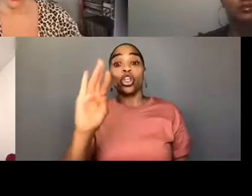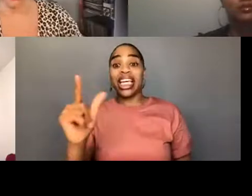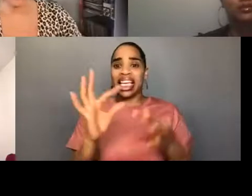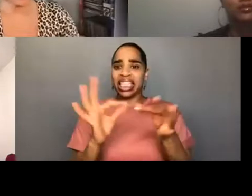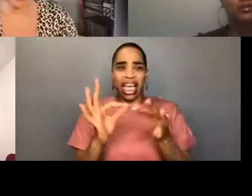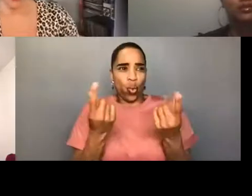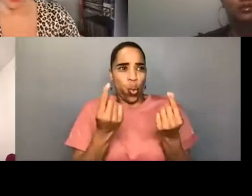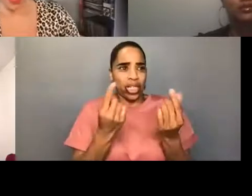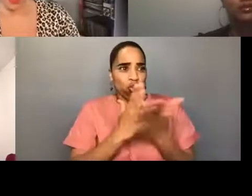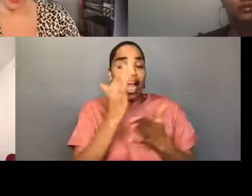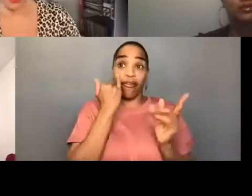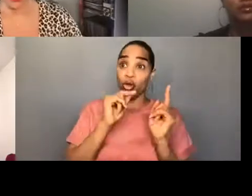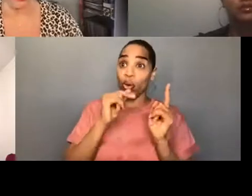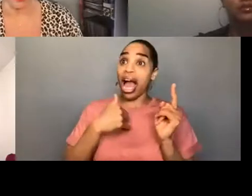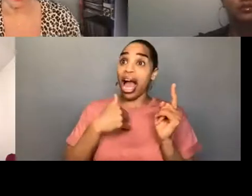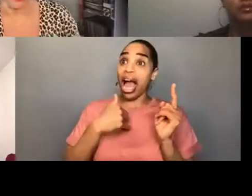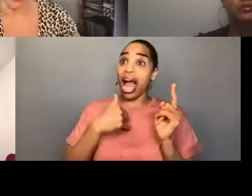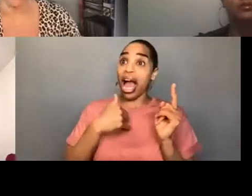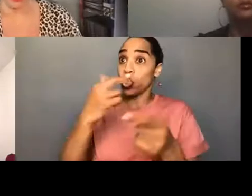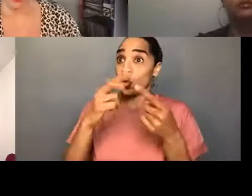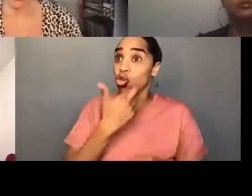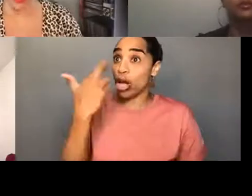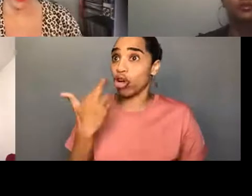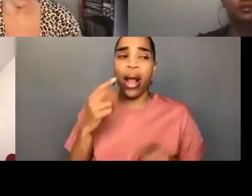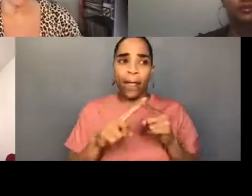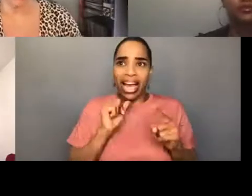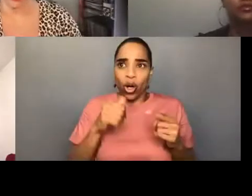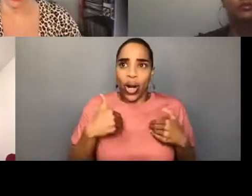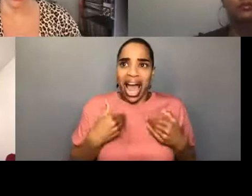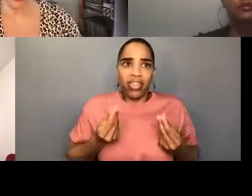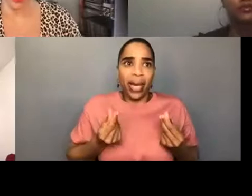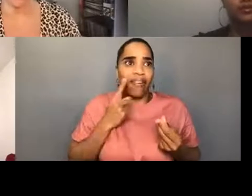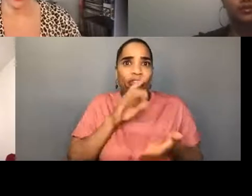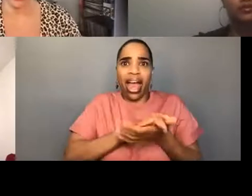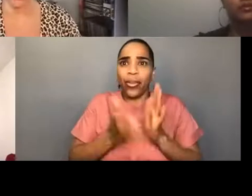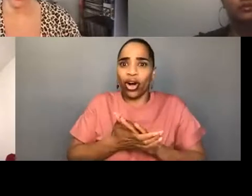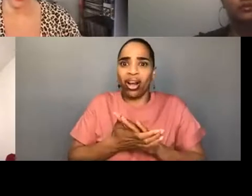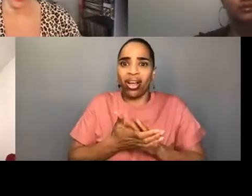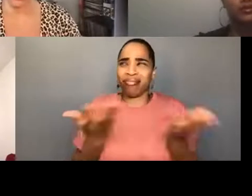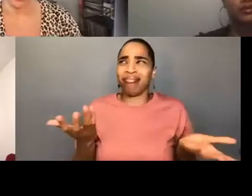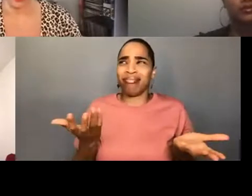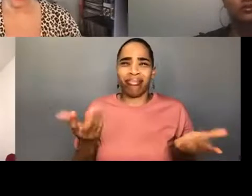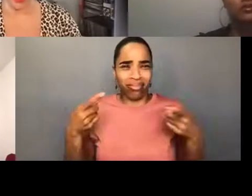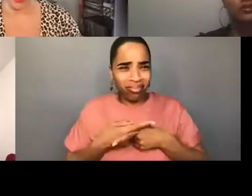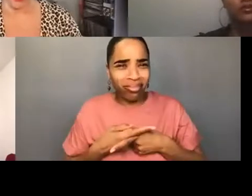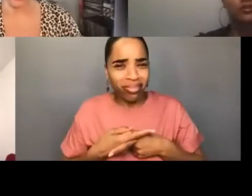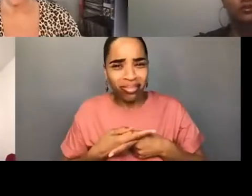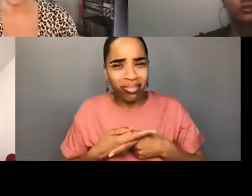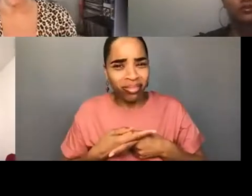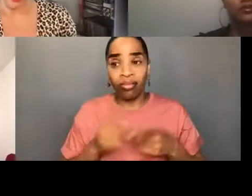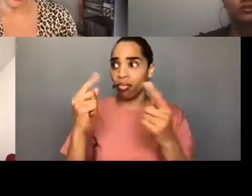a restaurant if you can't pay for the hamburger? You may as well not have the right. It doesn't do you any good. And that's really been the